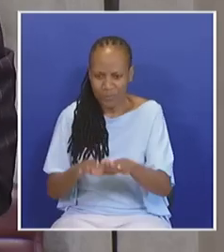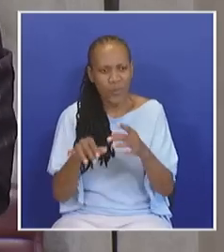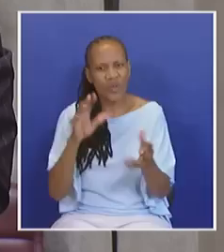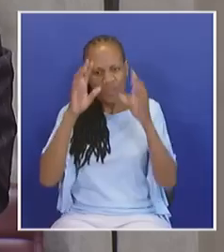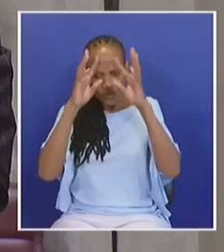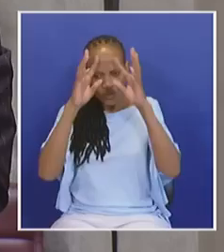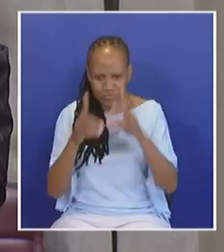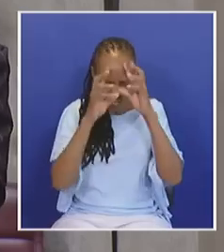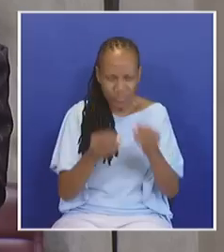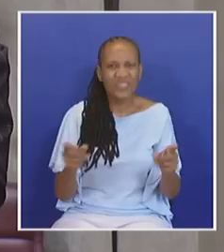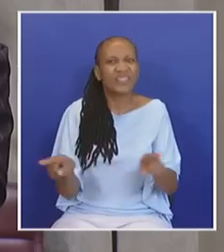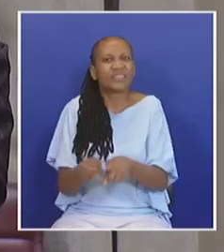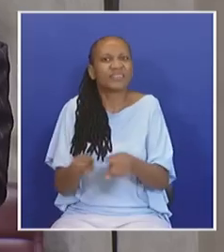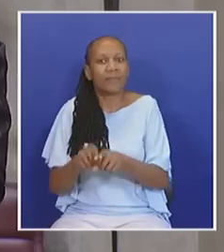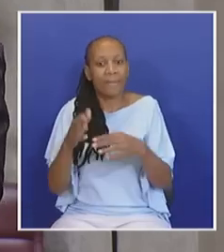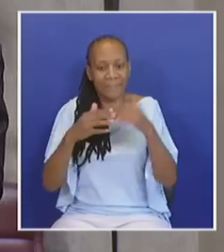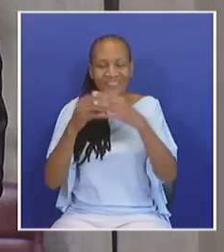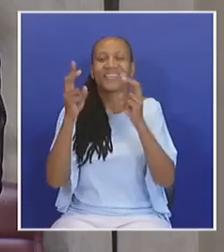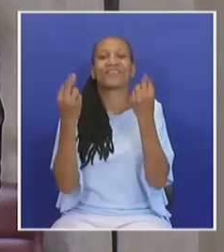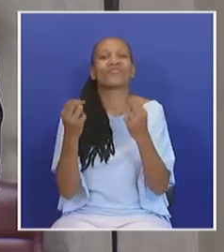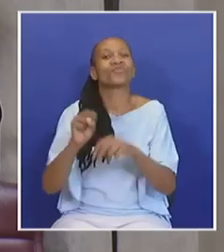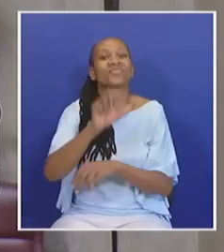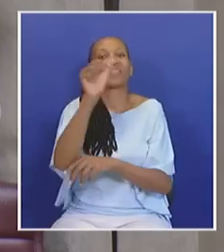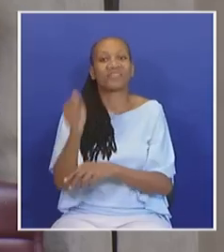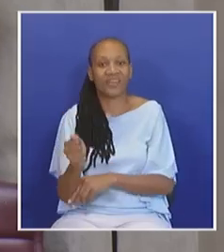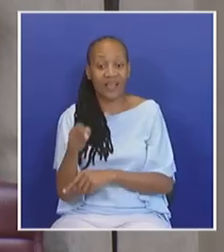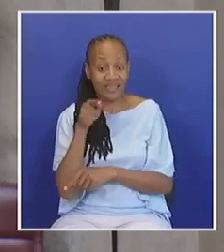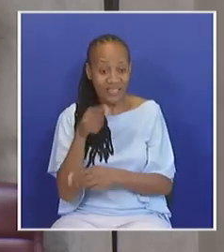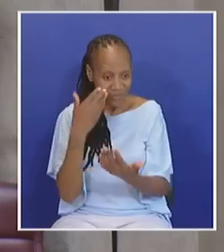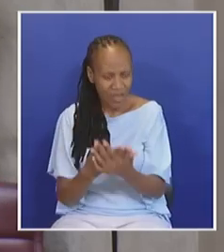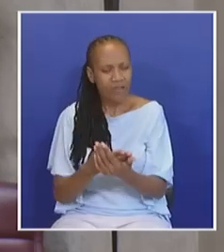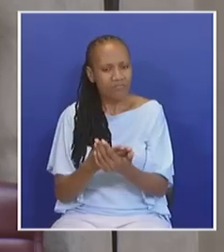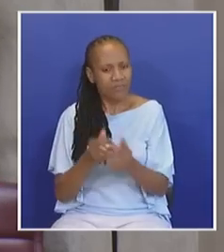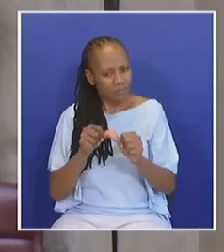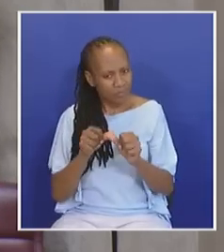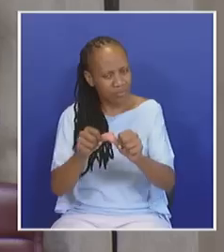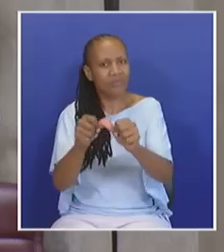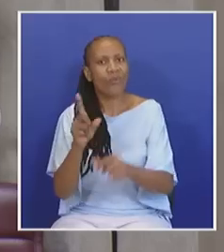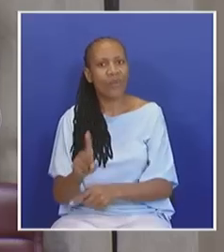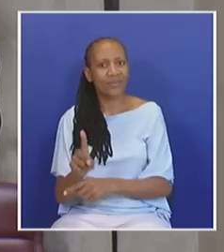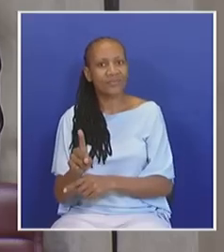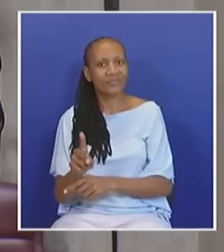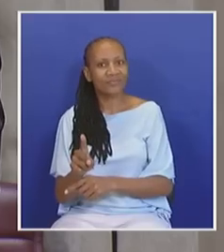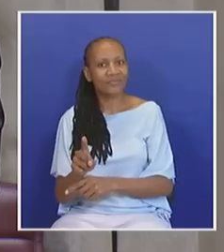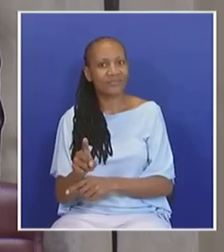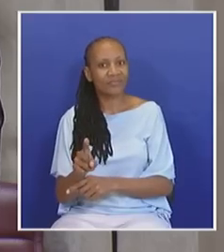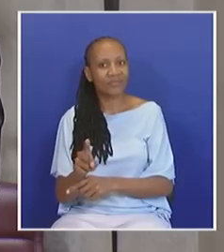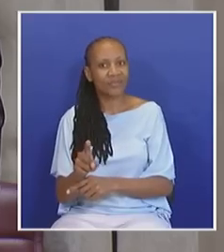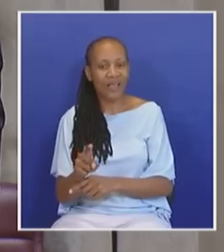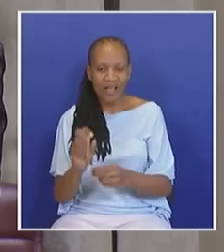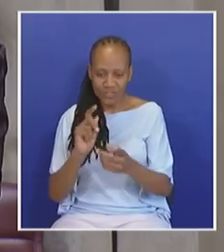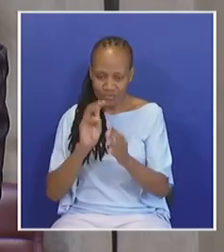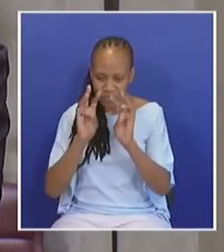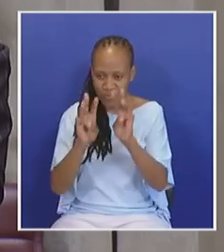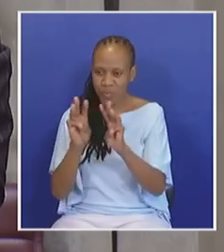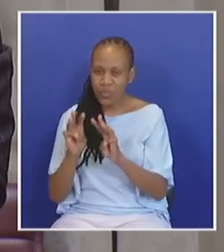the advent of the new South Africa, have thus far been correct and that we were right to pursue the path of reconciliation.